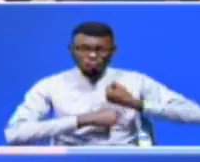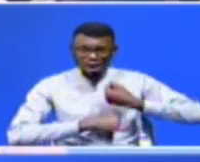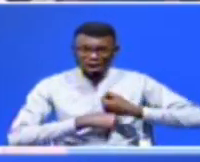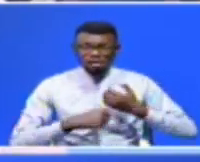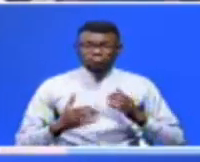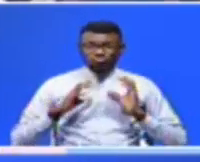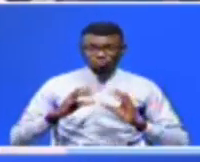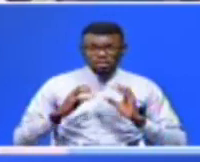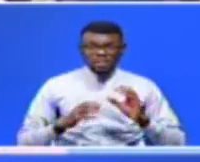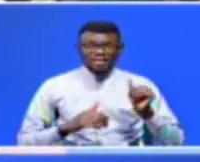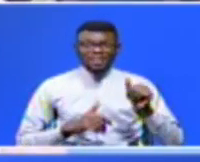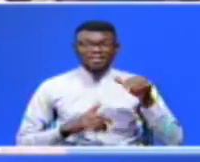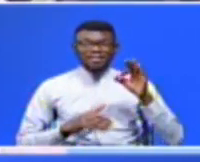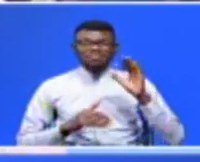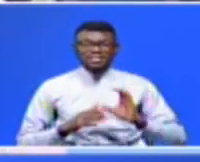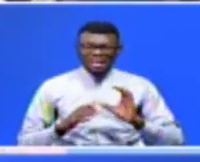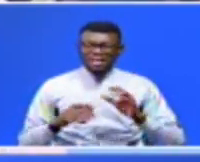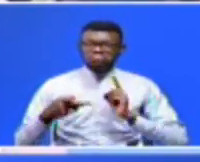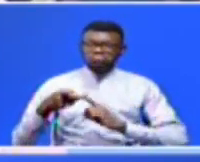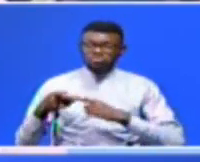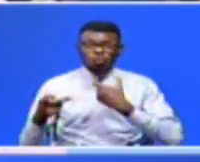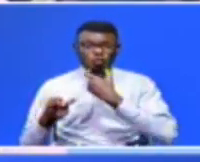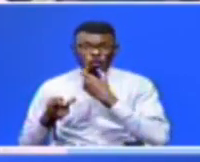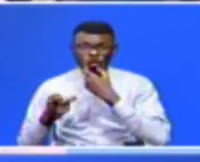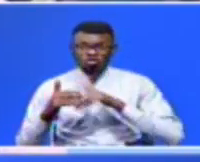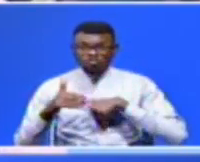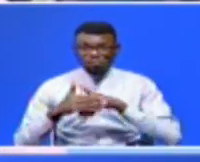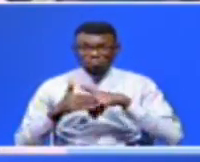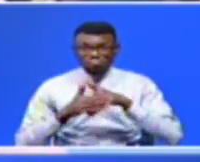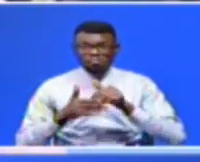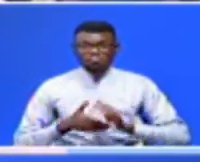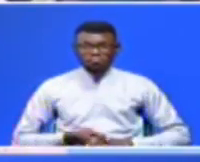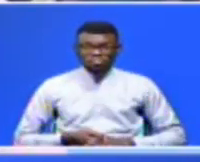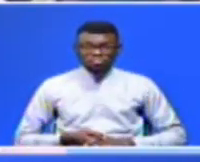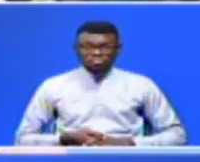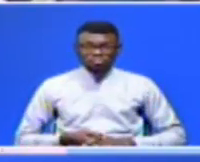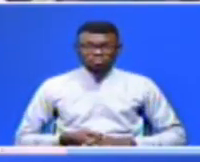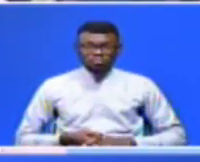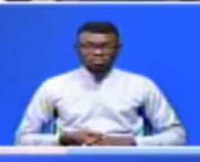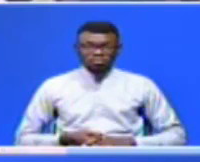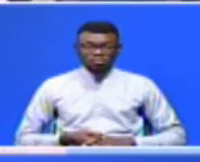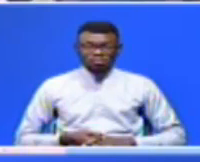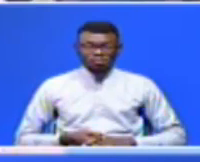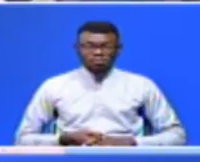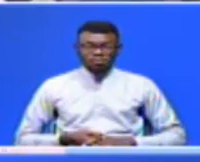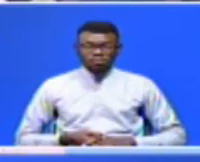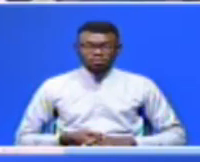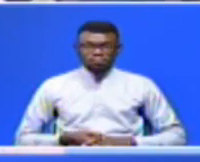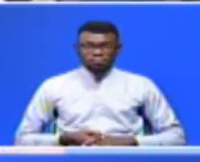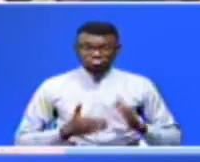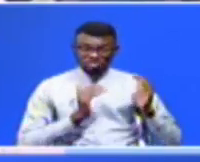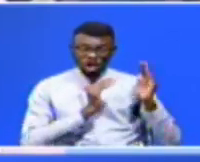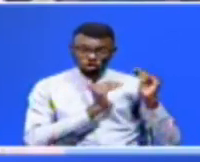the FC. And we are coaching Gomaya, we expect directly that